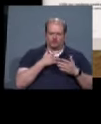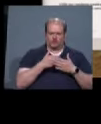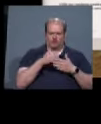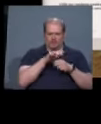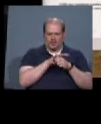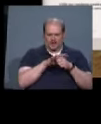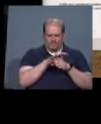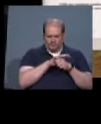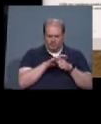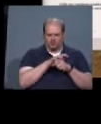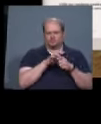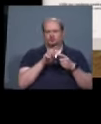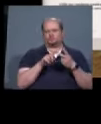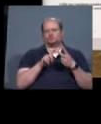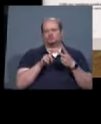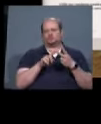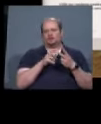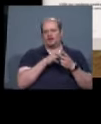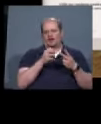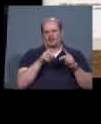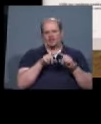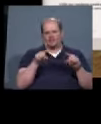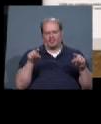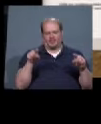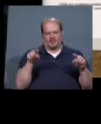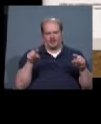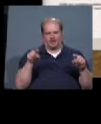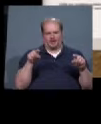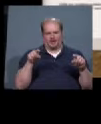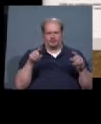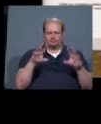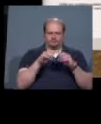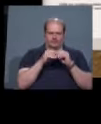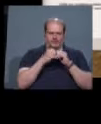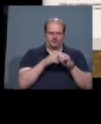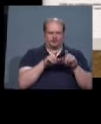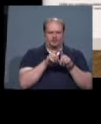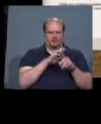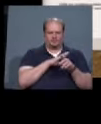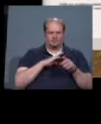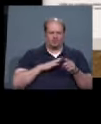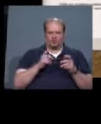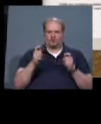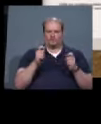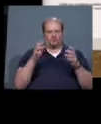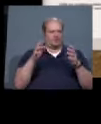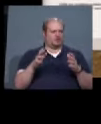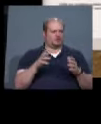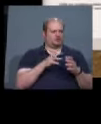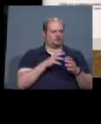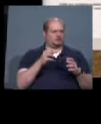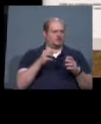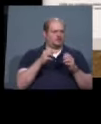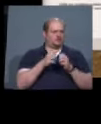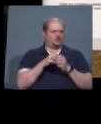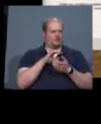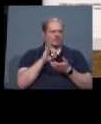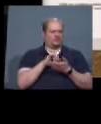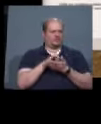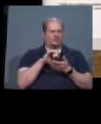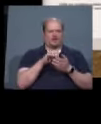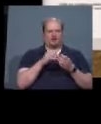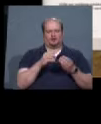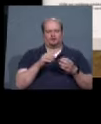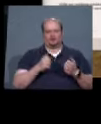neighbors in the neighborhood, and they got together as a board of directors and with their residents'